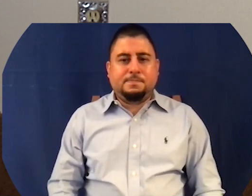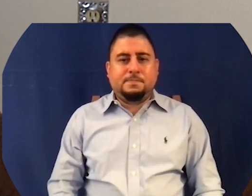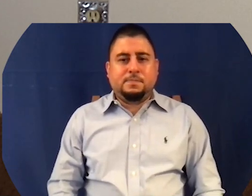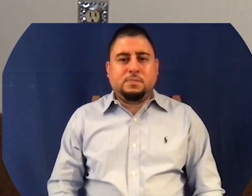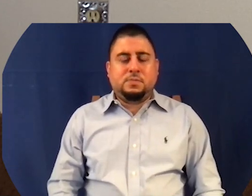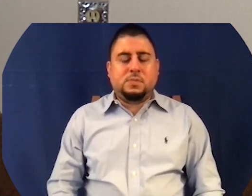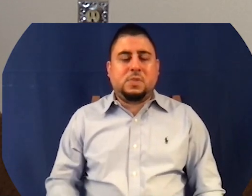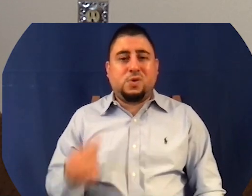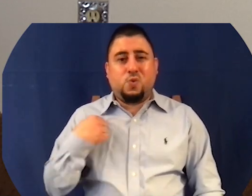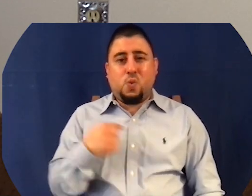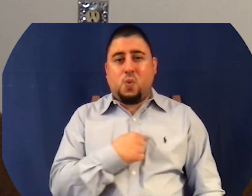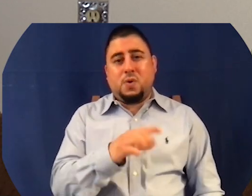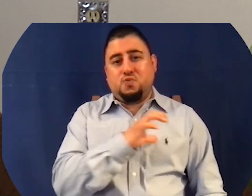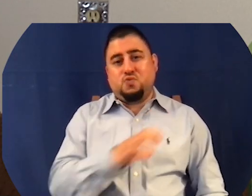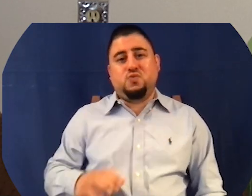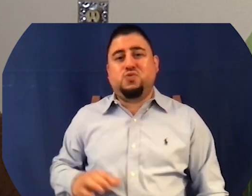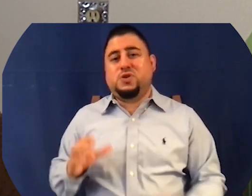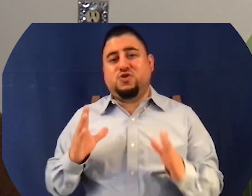And we Christians